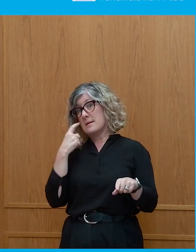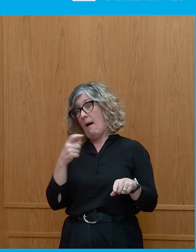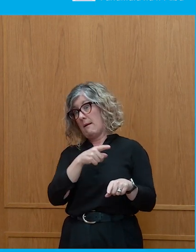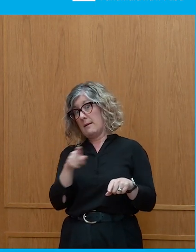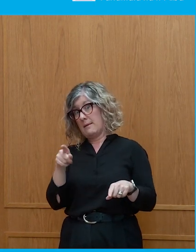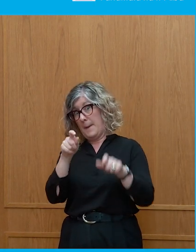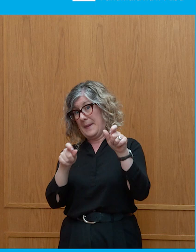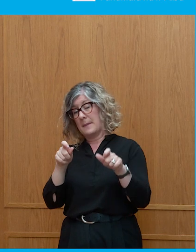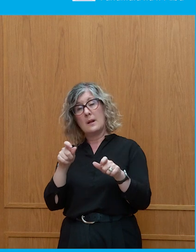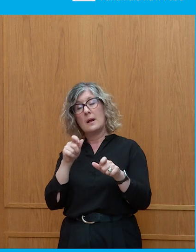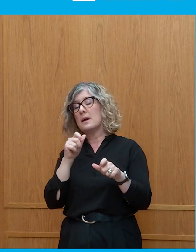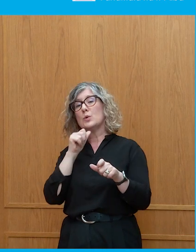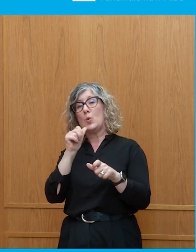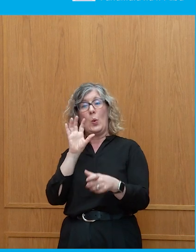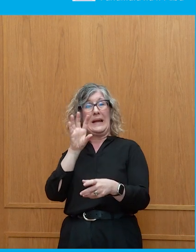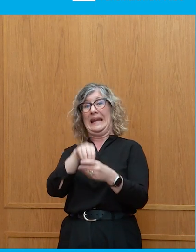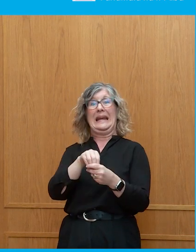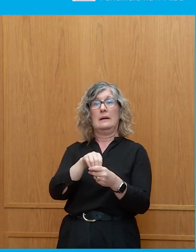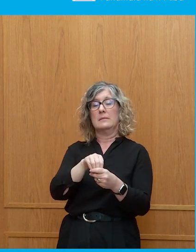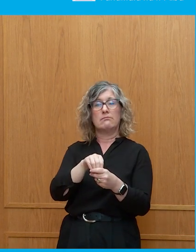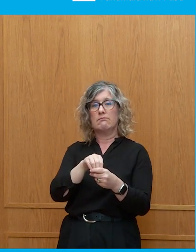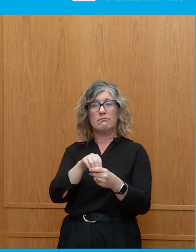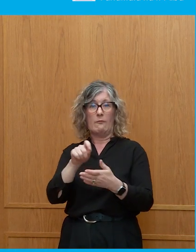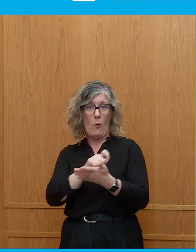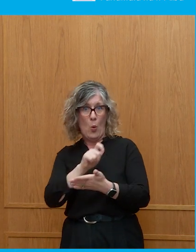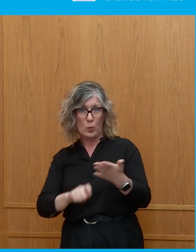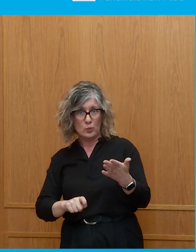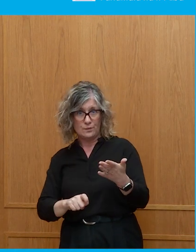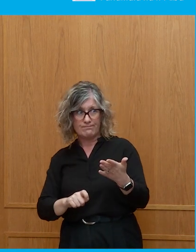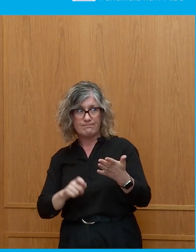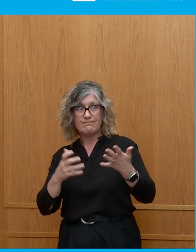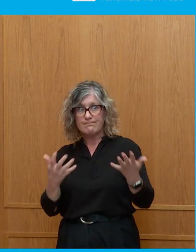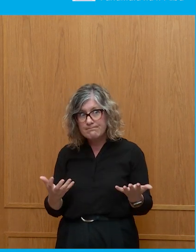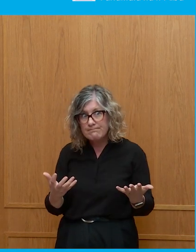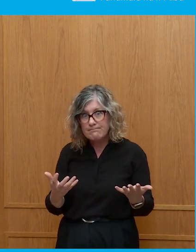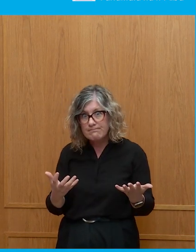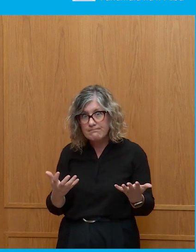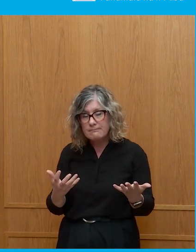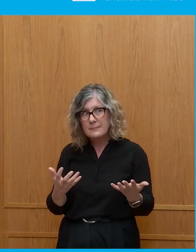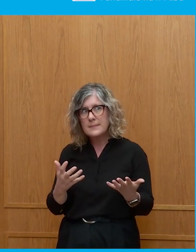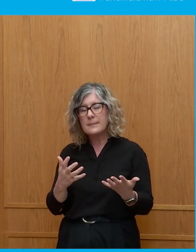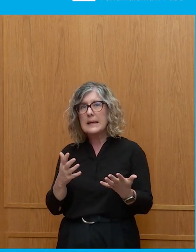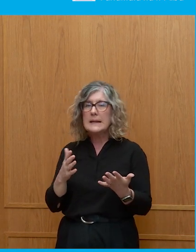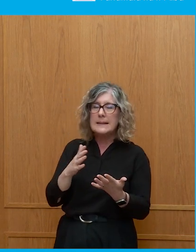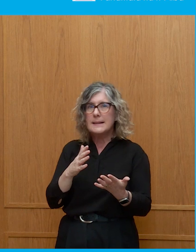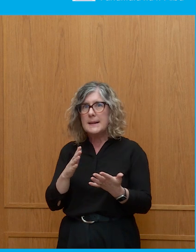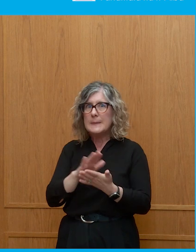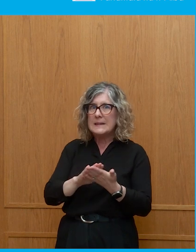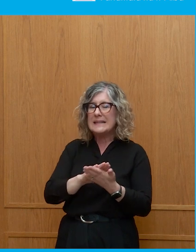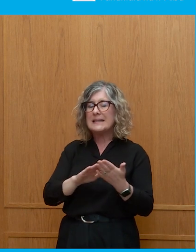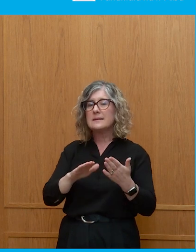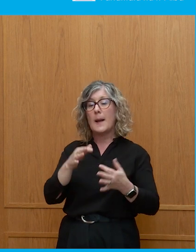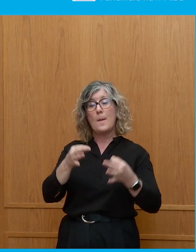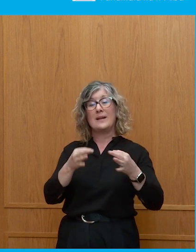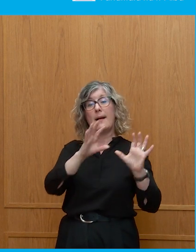in the electoral process, then political parties may turn